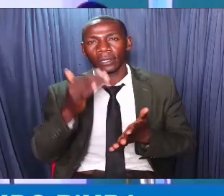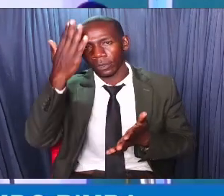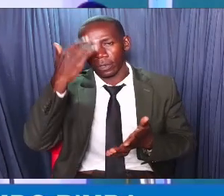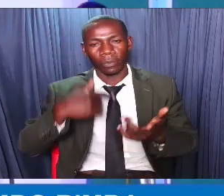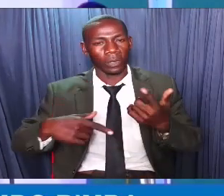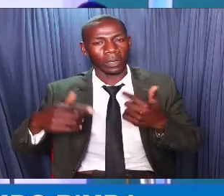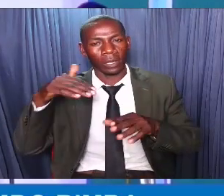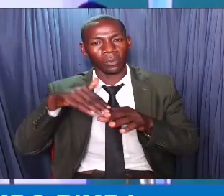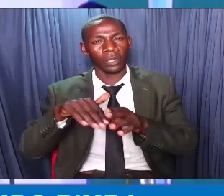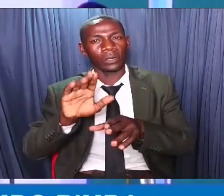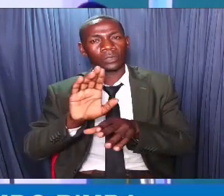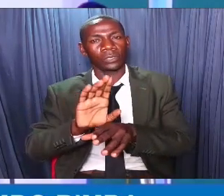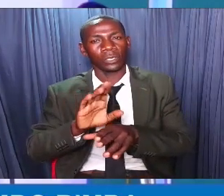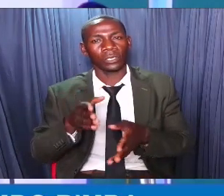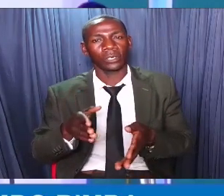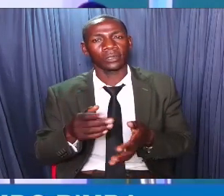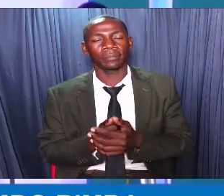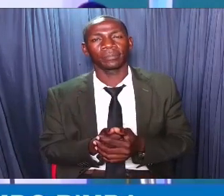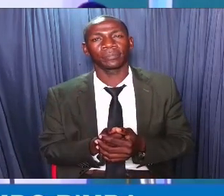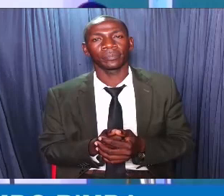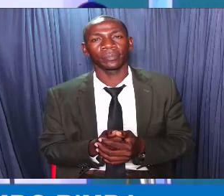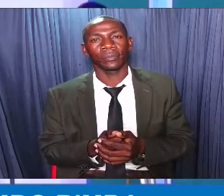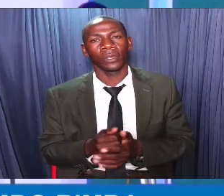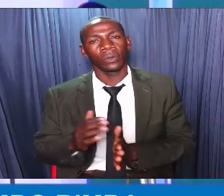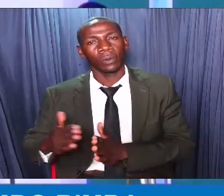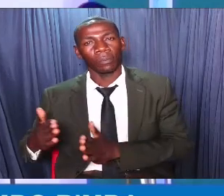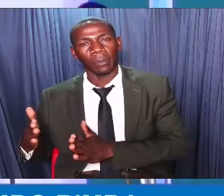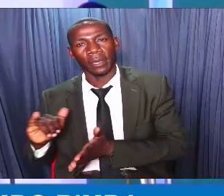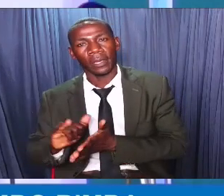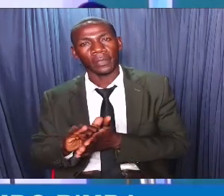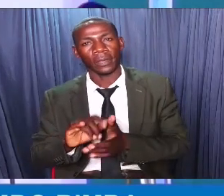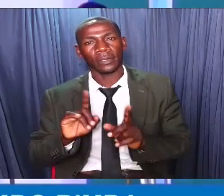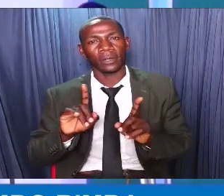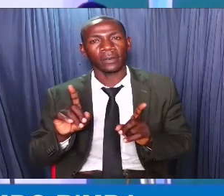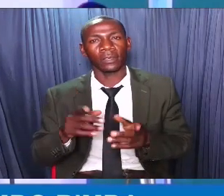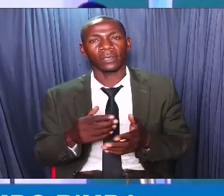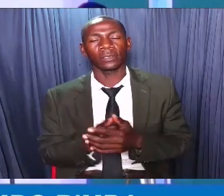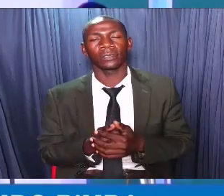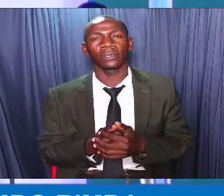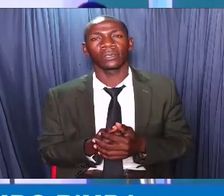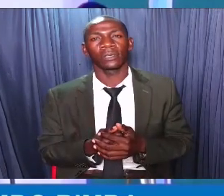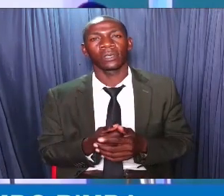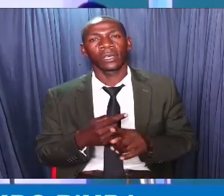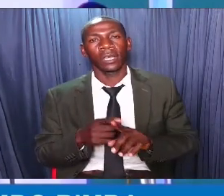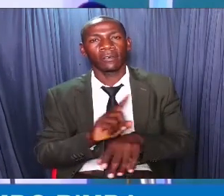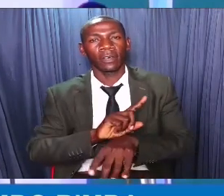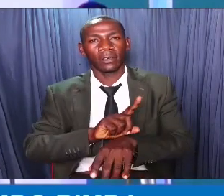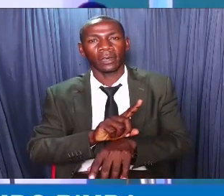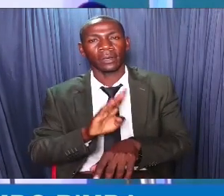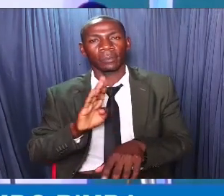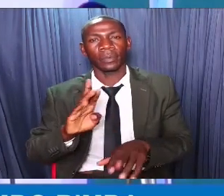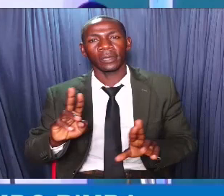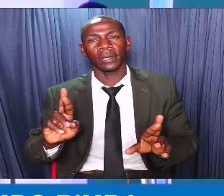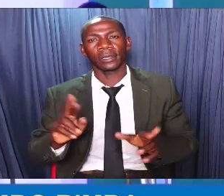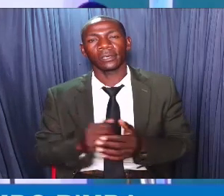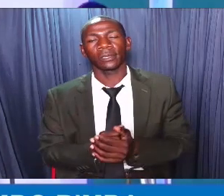tunakuja kanisani. That is why we come to church. Kutayarisha safari hii. To prepare ourselves for this journey. Kila dakika tuwe tayari. Every fraction